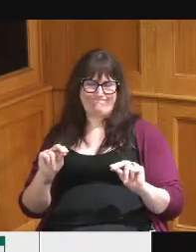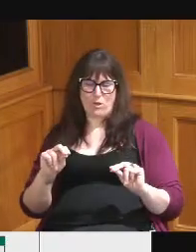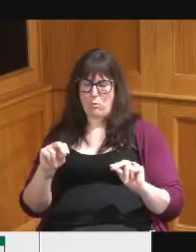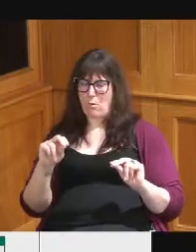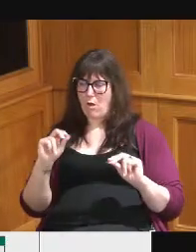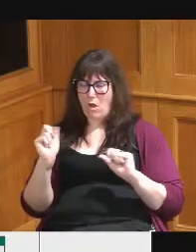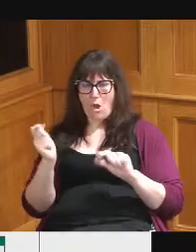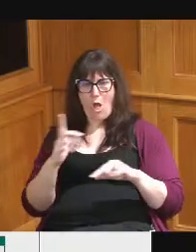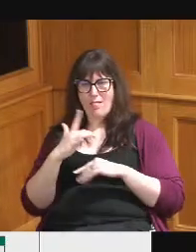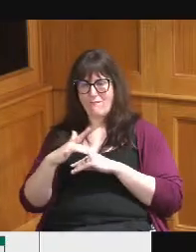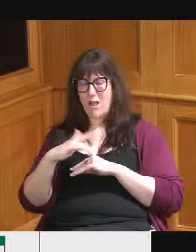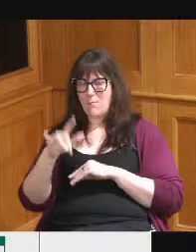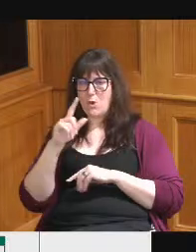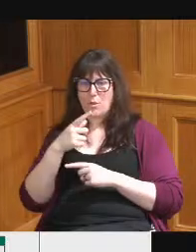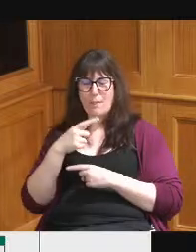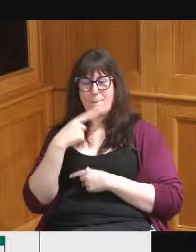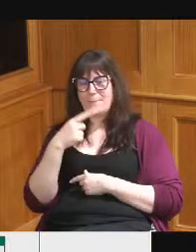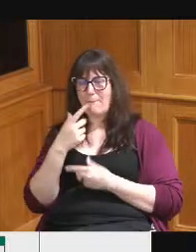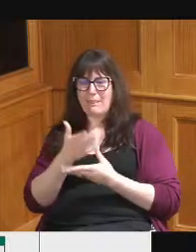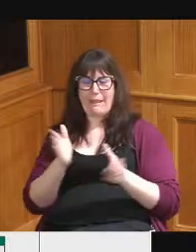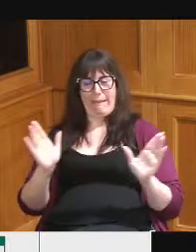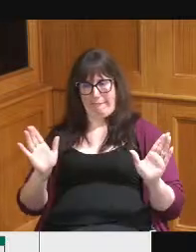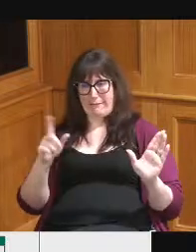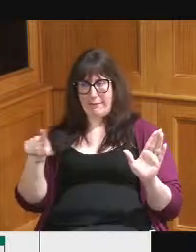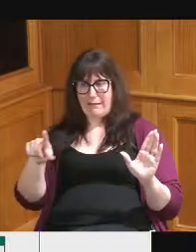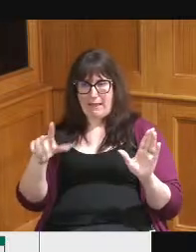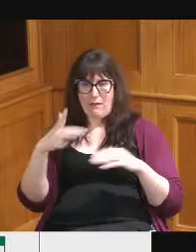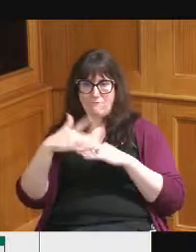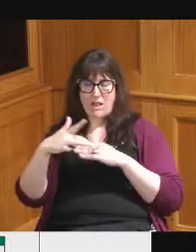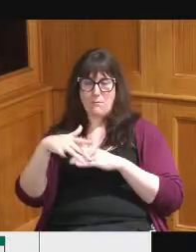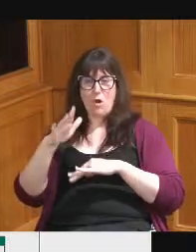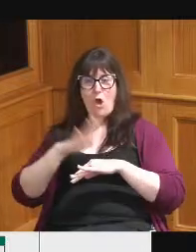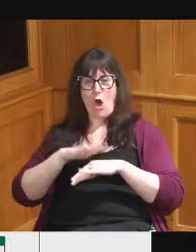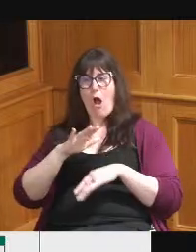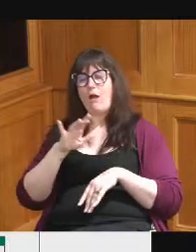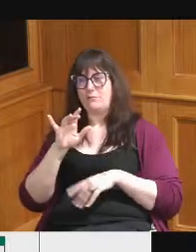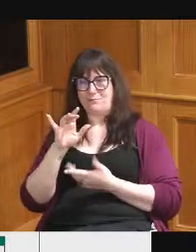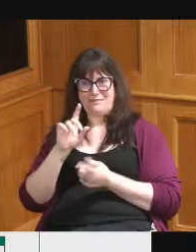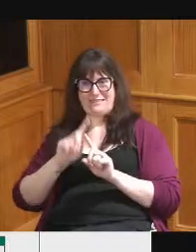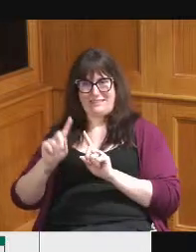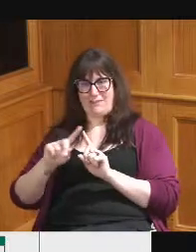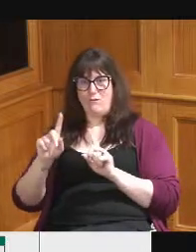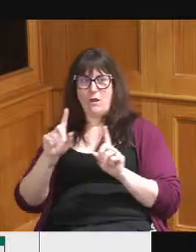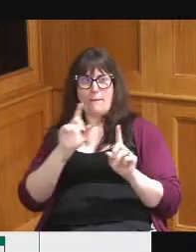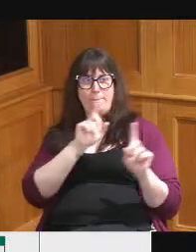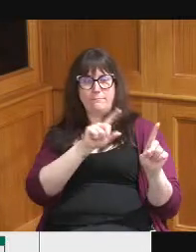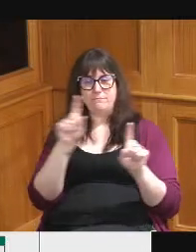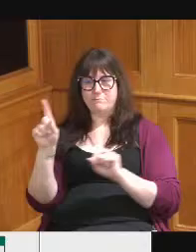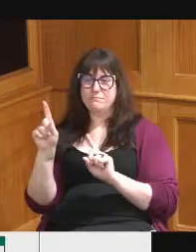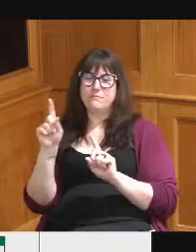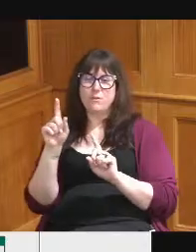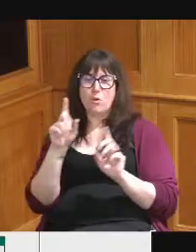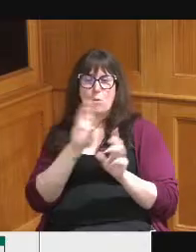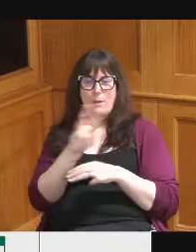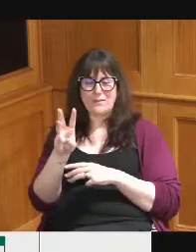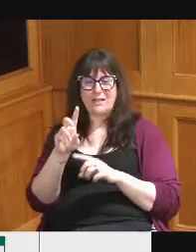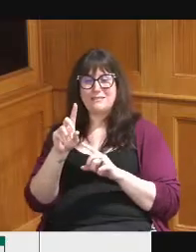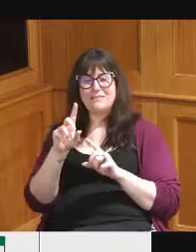available and in the public domain. There are data on the incidence of drug overdose at the national and state